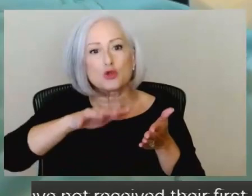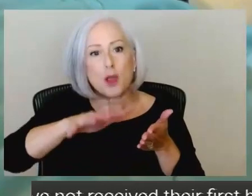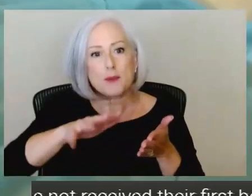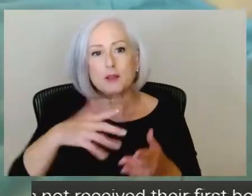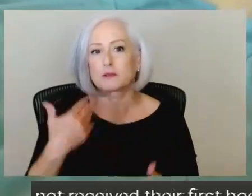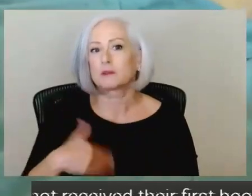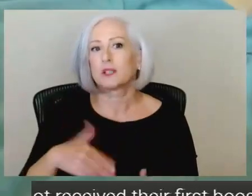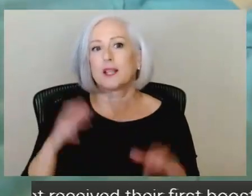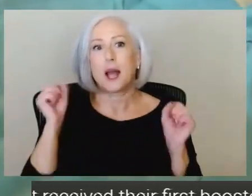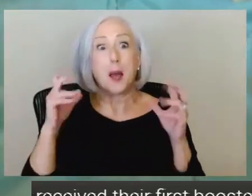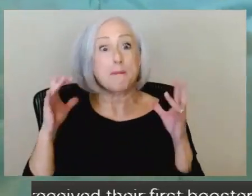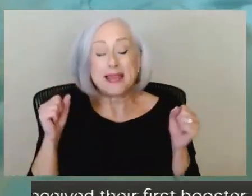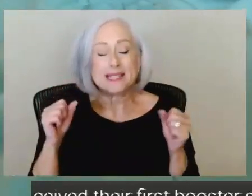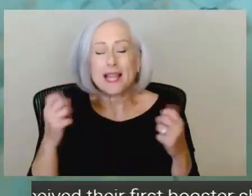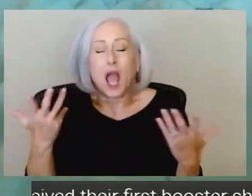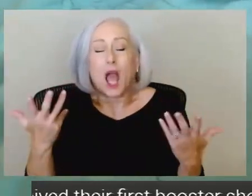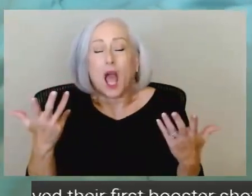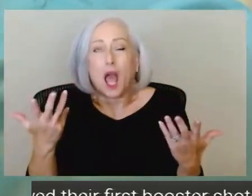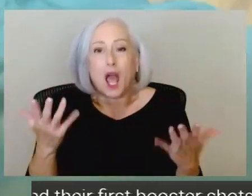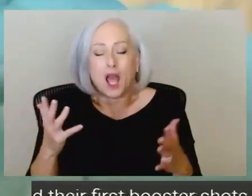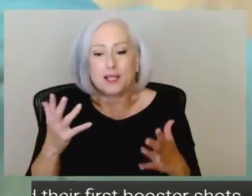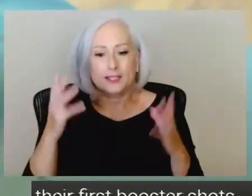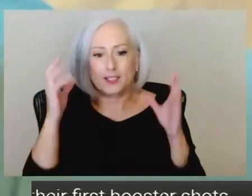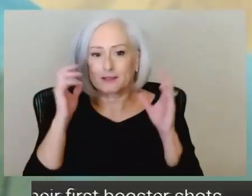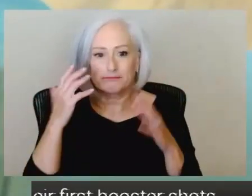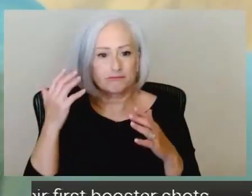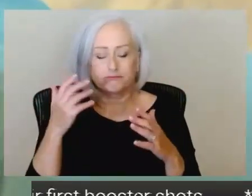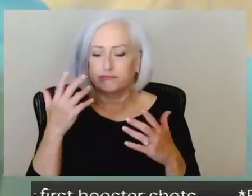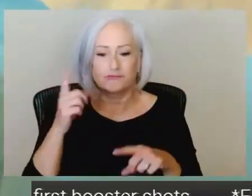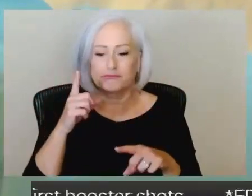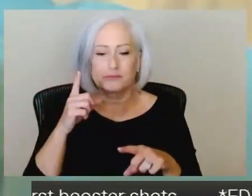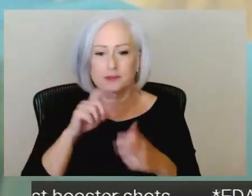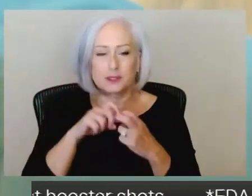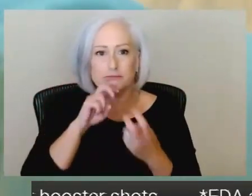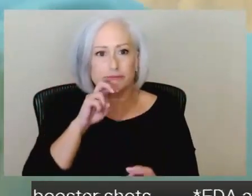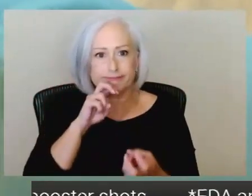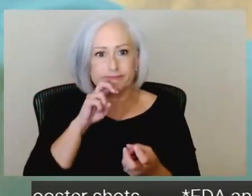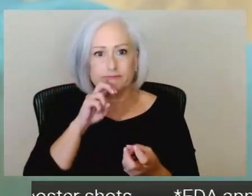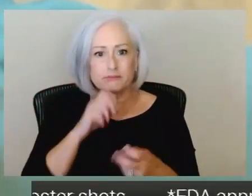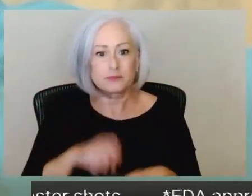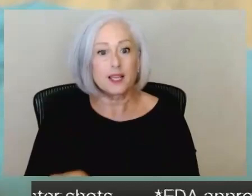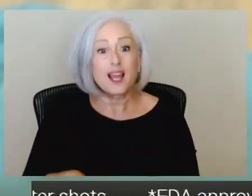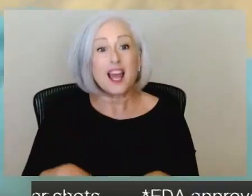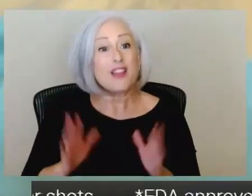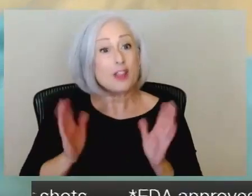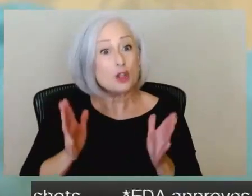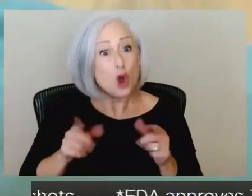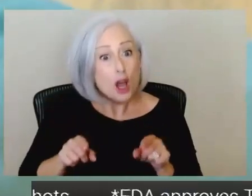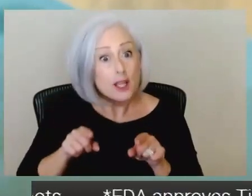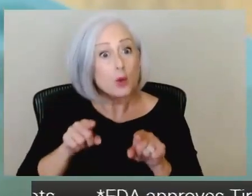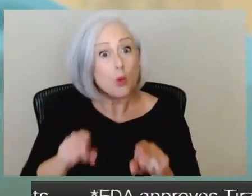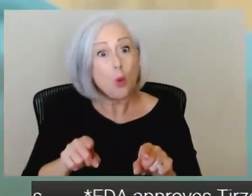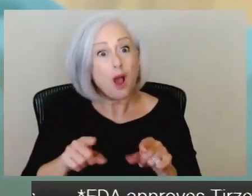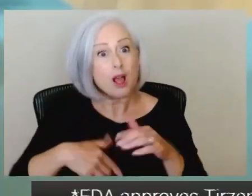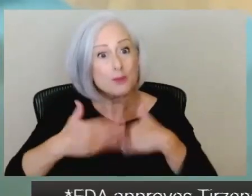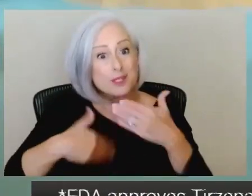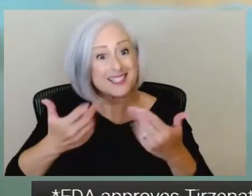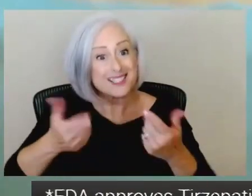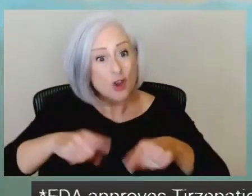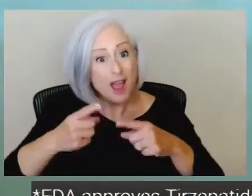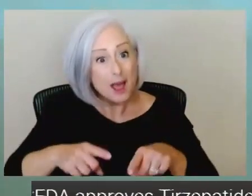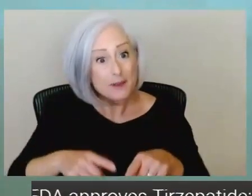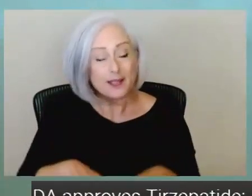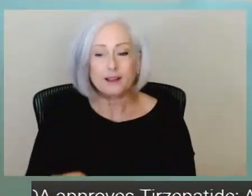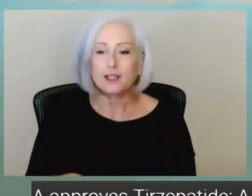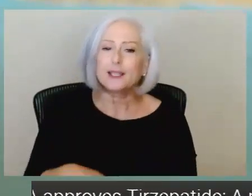mean, guys, this is I can't tell you how far this has gone. And they're talking to her while this is all happening. Yeah. Getting her feedback, making sure she's feeling okay,